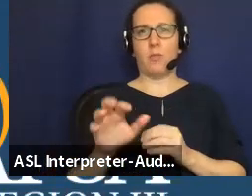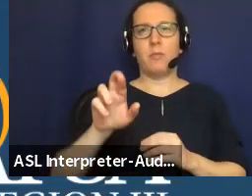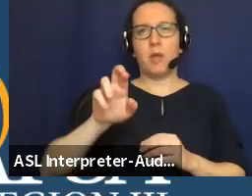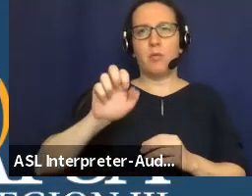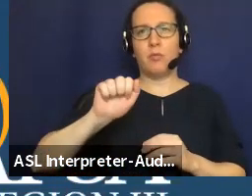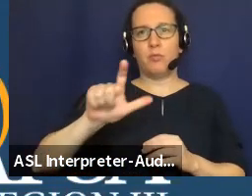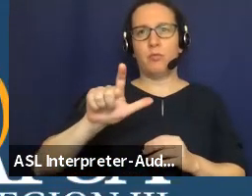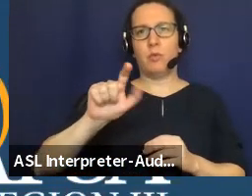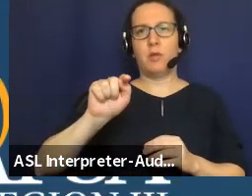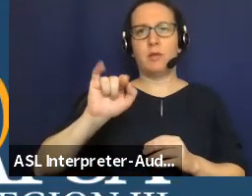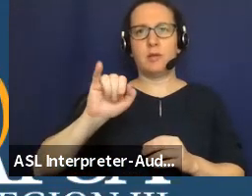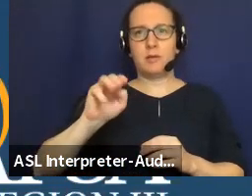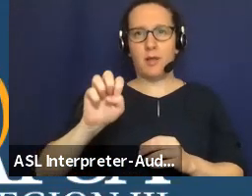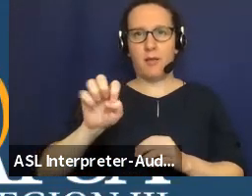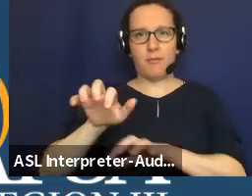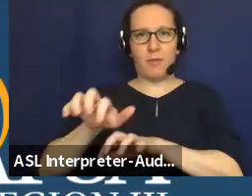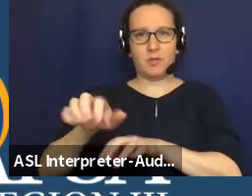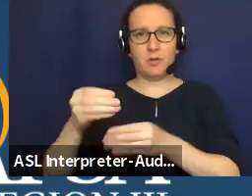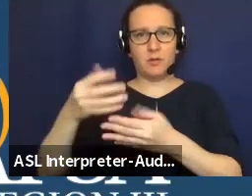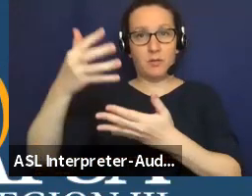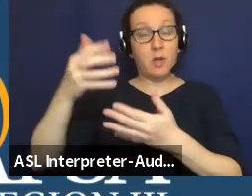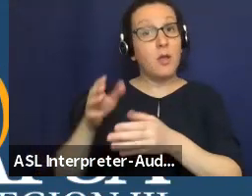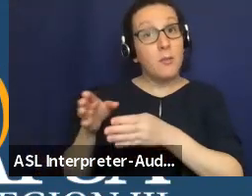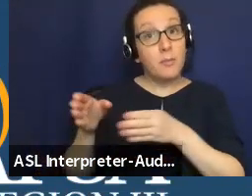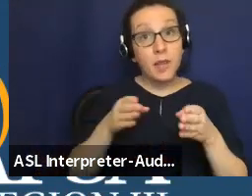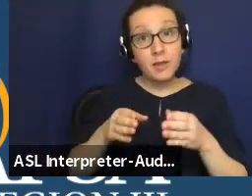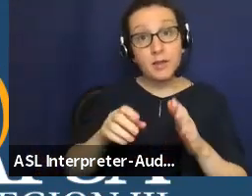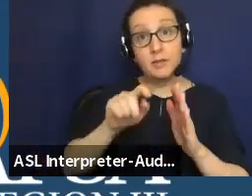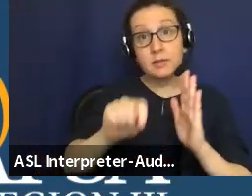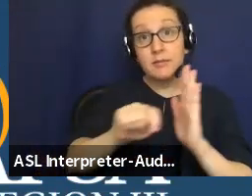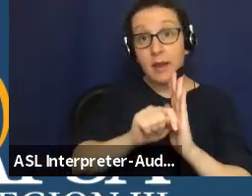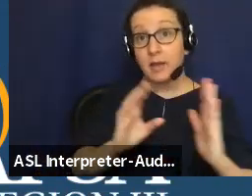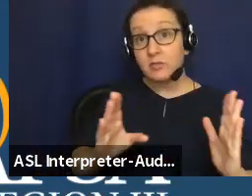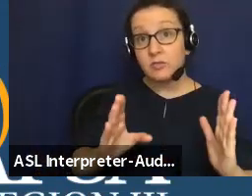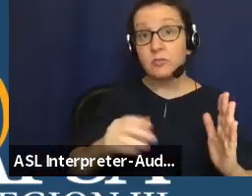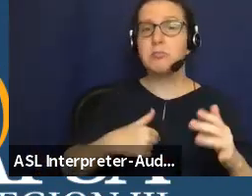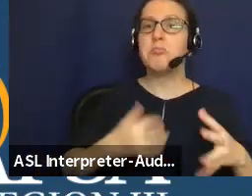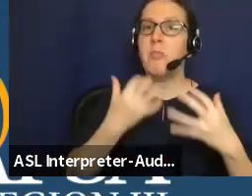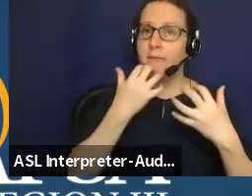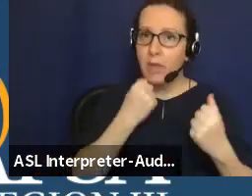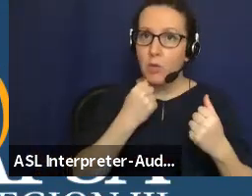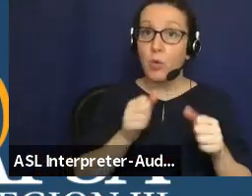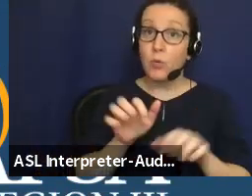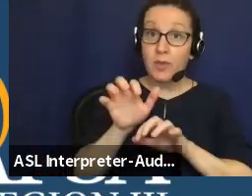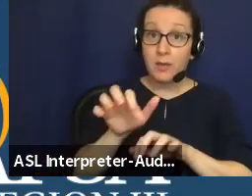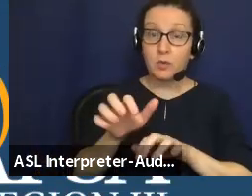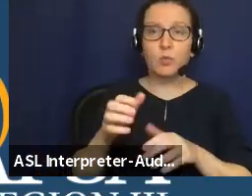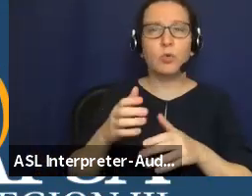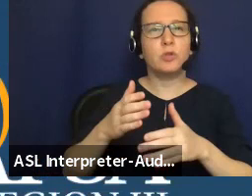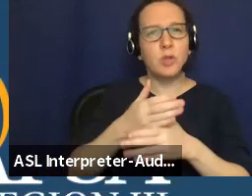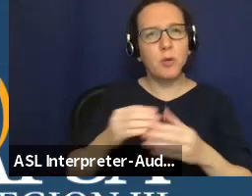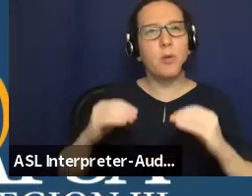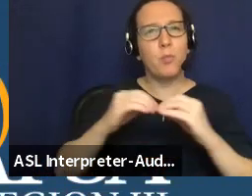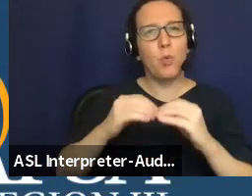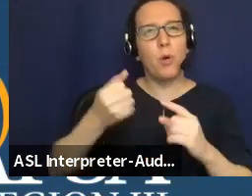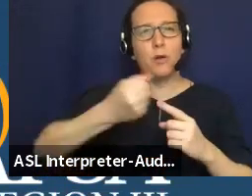In the planning stage of it, I really value that with the captioners, we're sharing more context